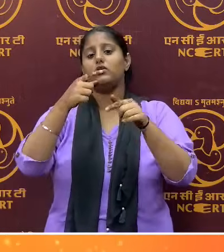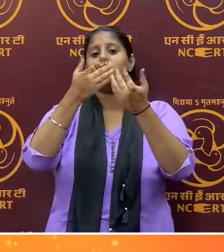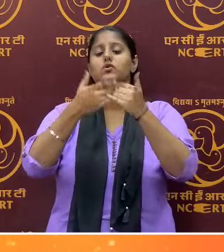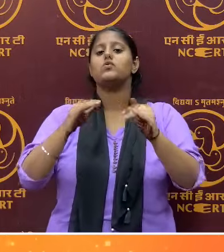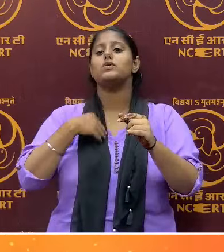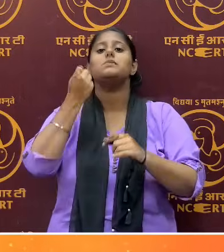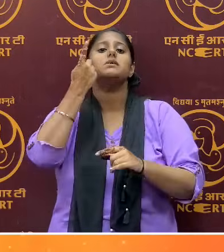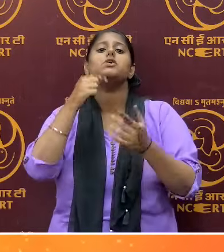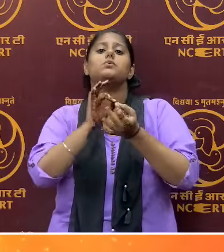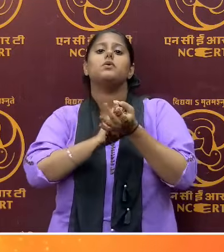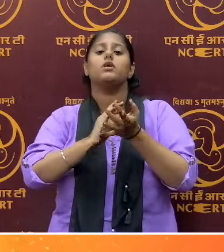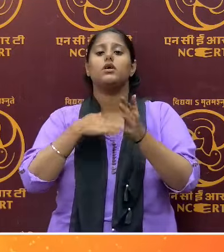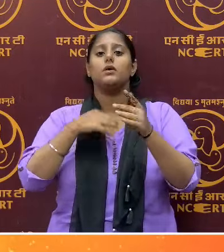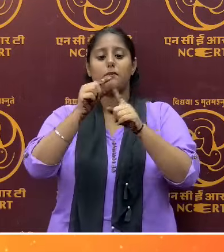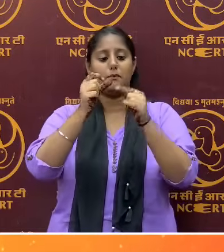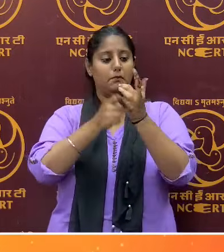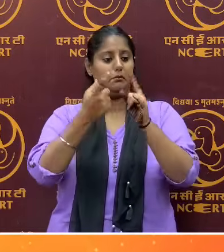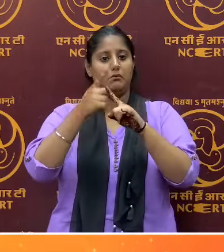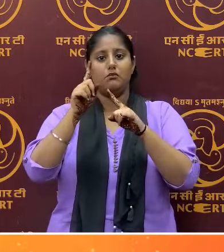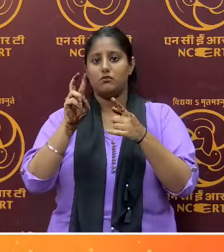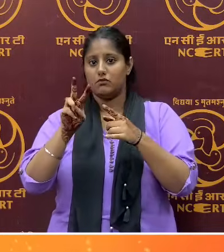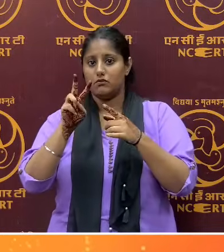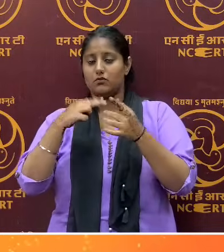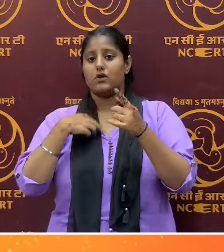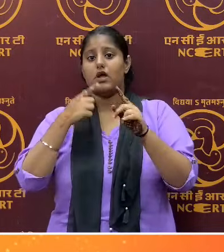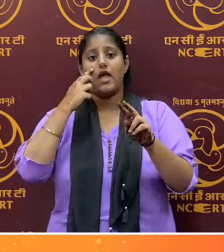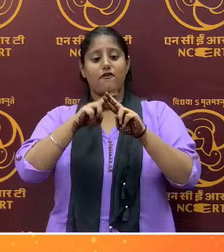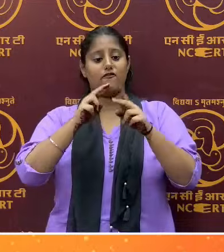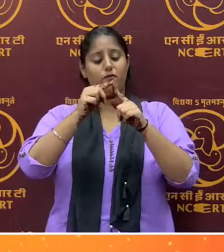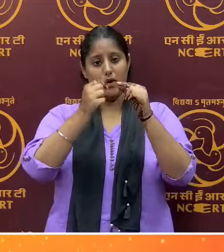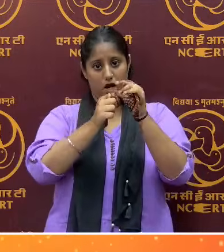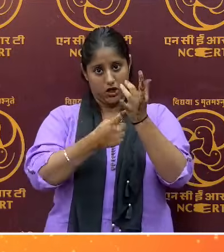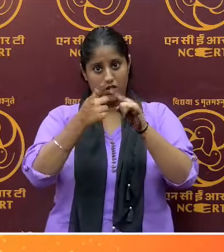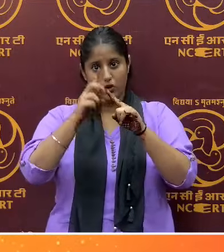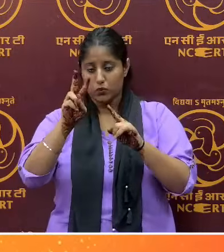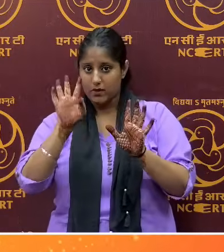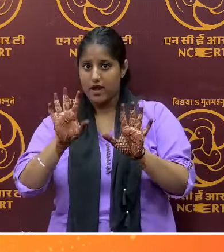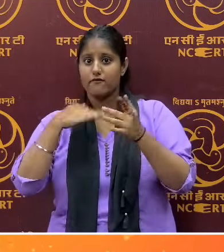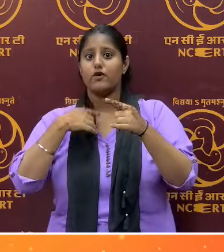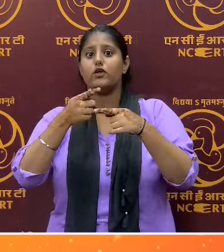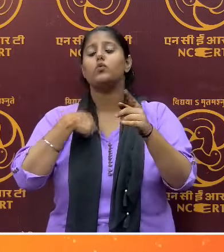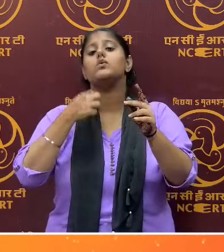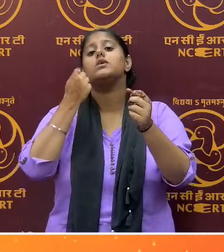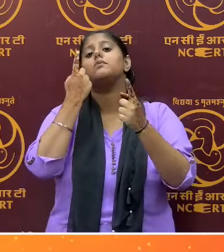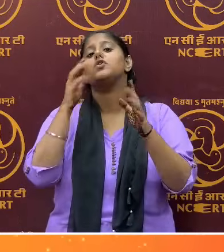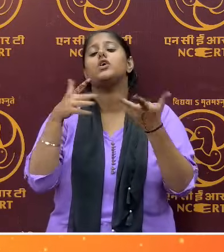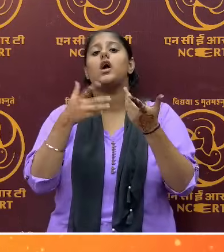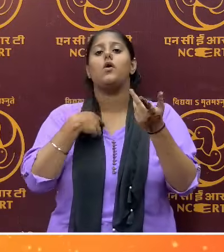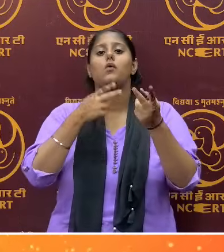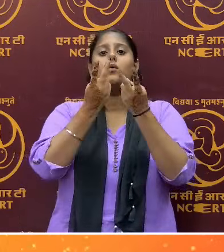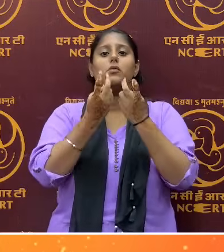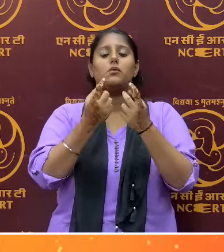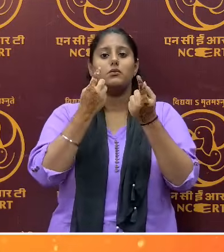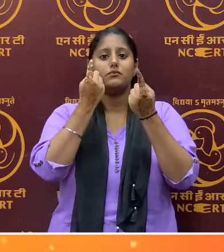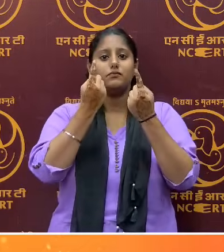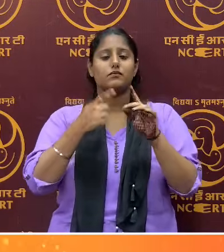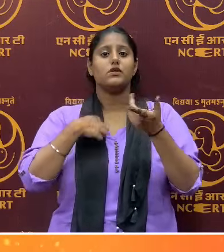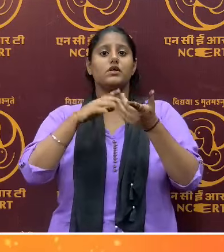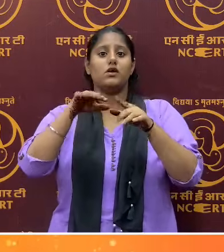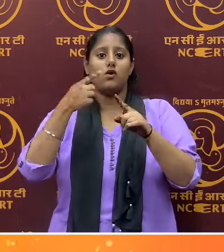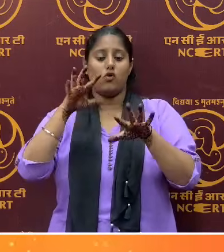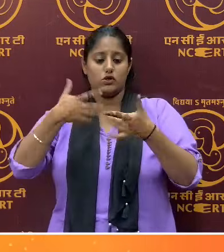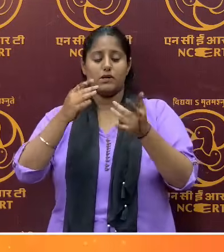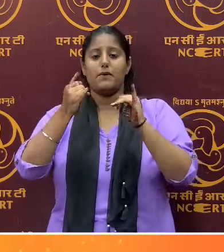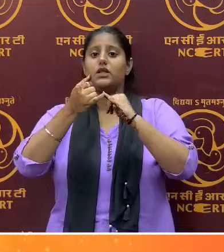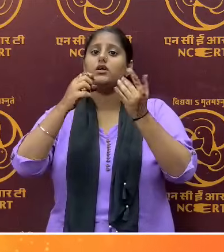for the part 2. If the students will go to the part 2, it means there are certain behavior which was observed, and now the screening part 2 will come to